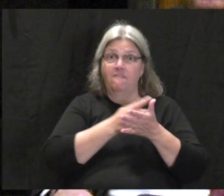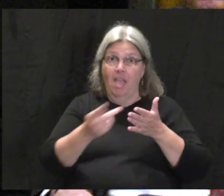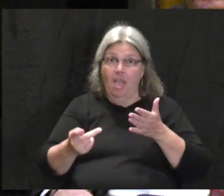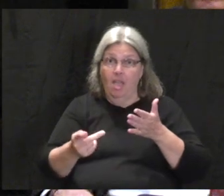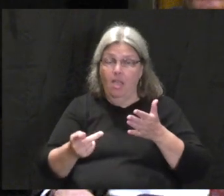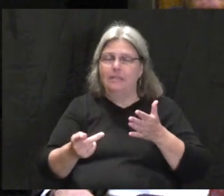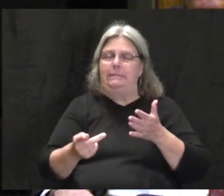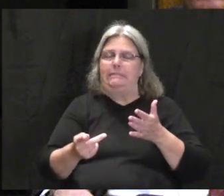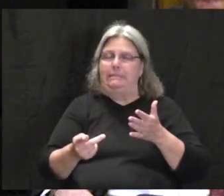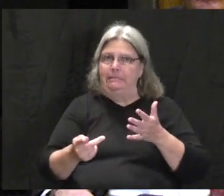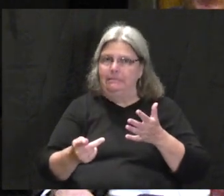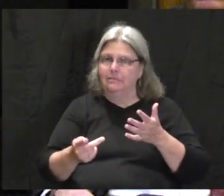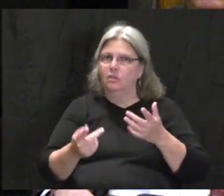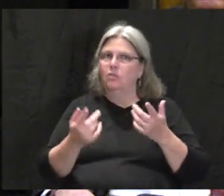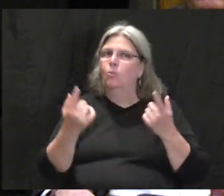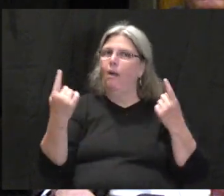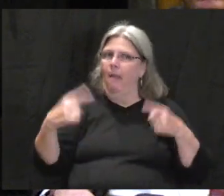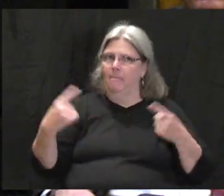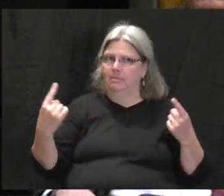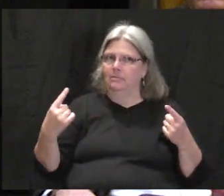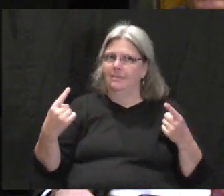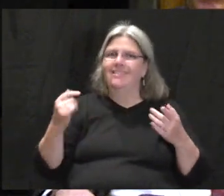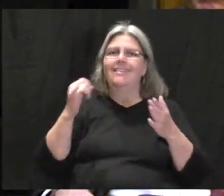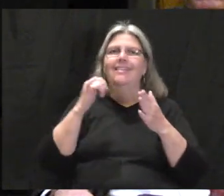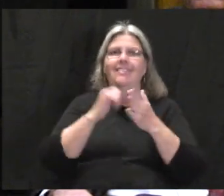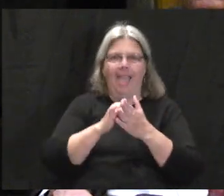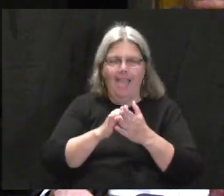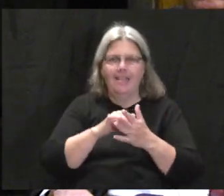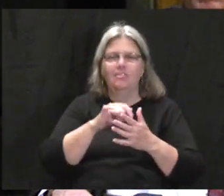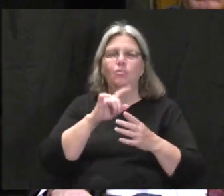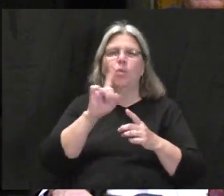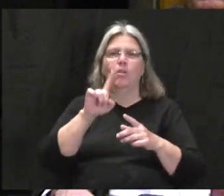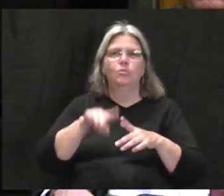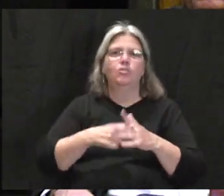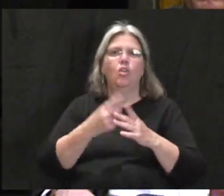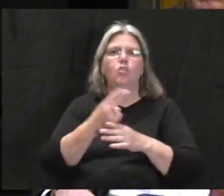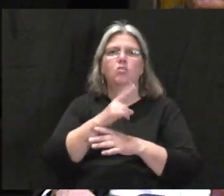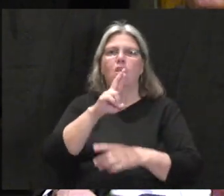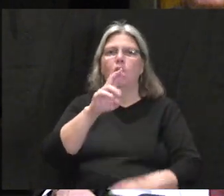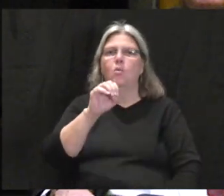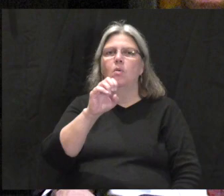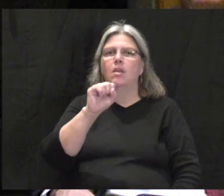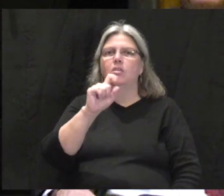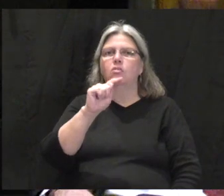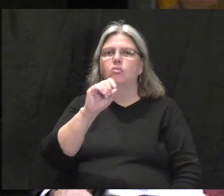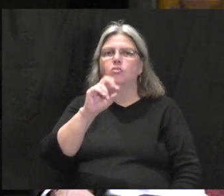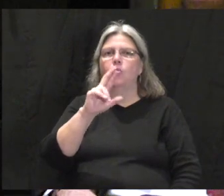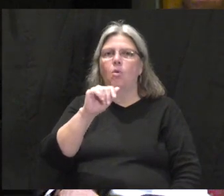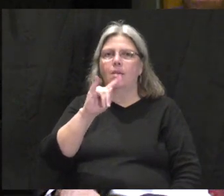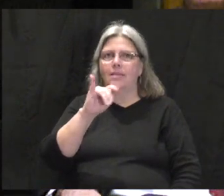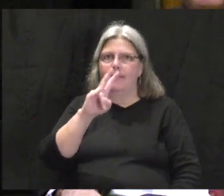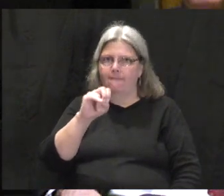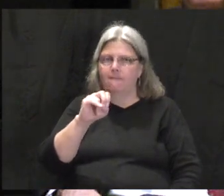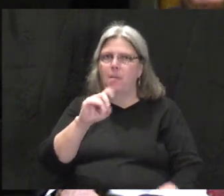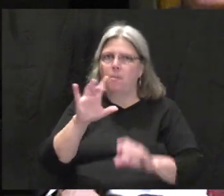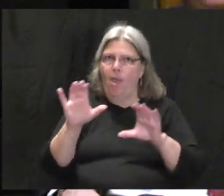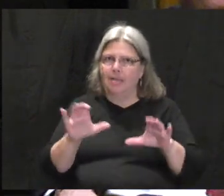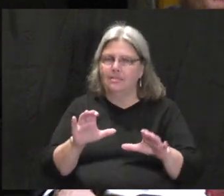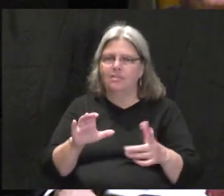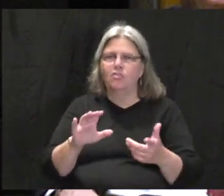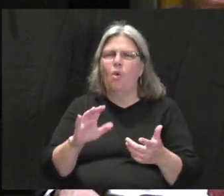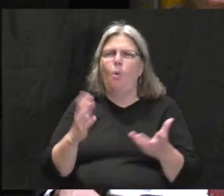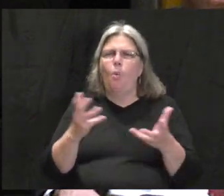being punitive. Let's find out the reason that something happened, and then let's fix that. You know, let's get to the bottom, and let's